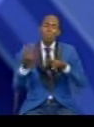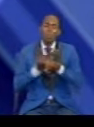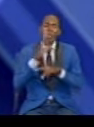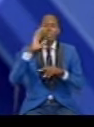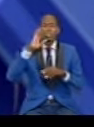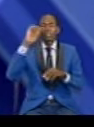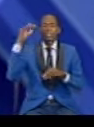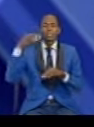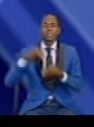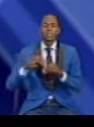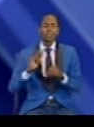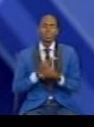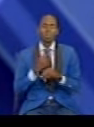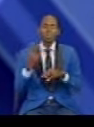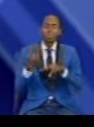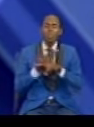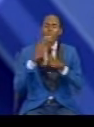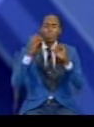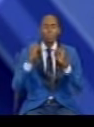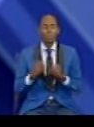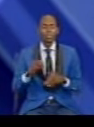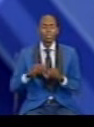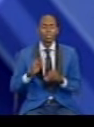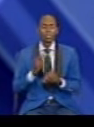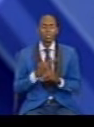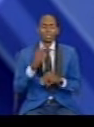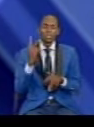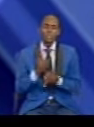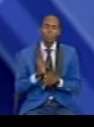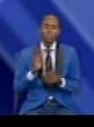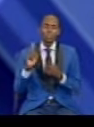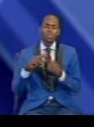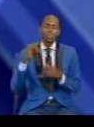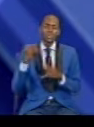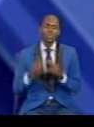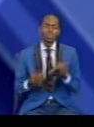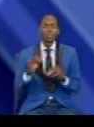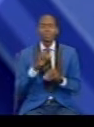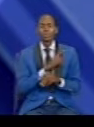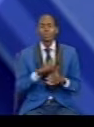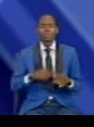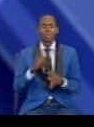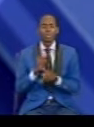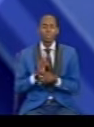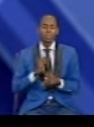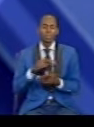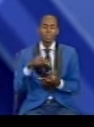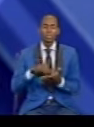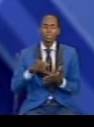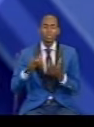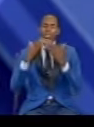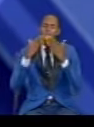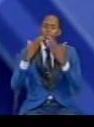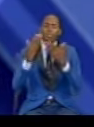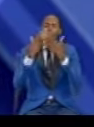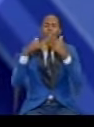us. Multiply your power in us. Keep us to the end, O God, and keep us standing. Thank you, Heavenly